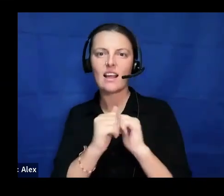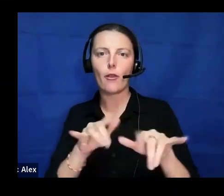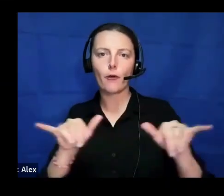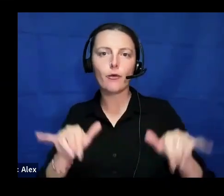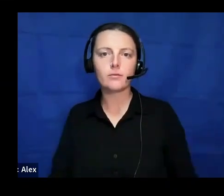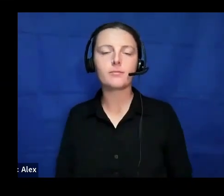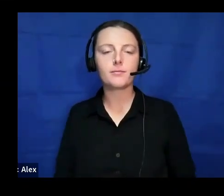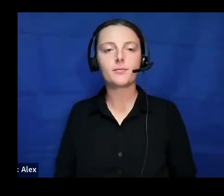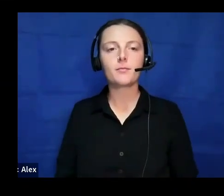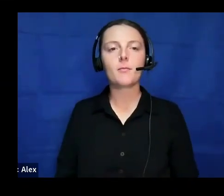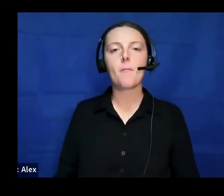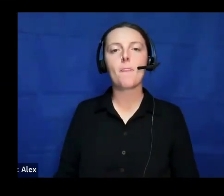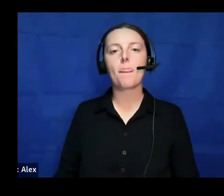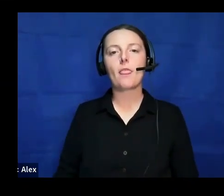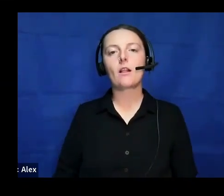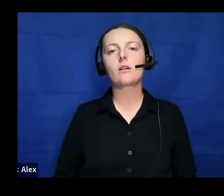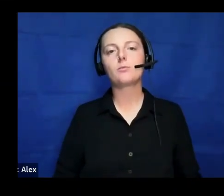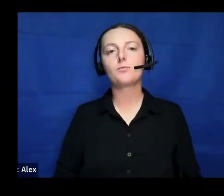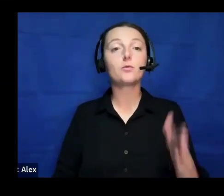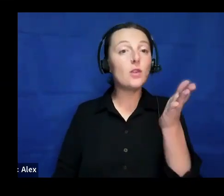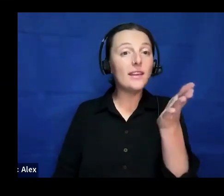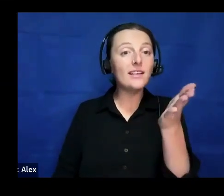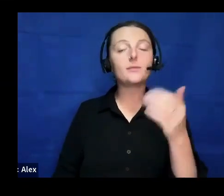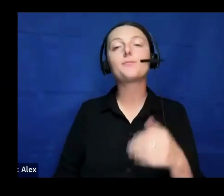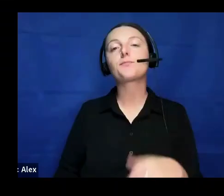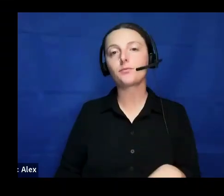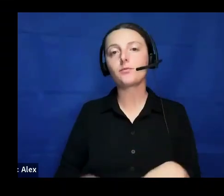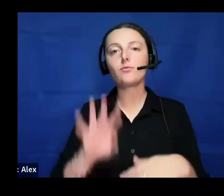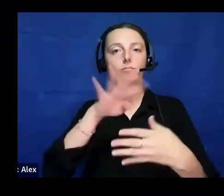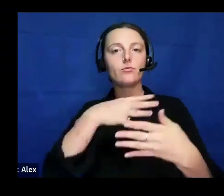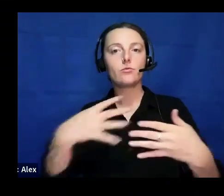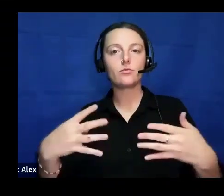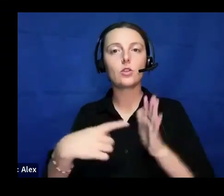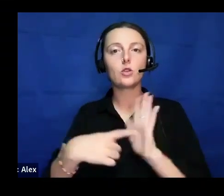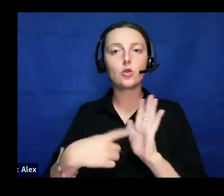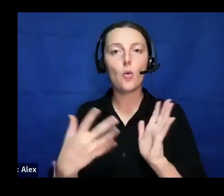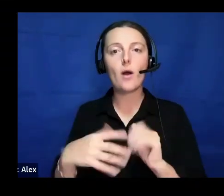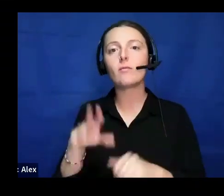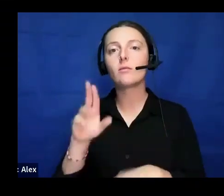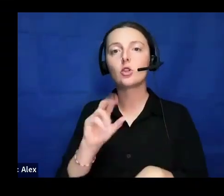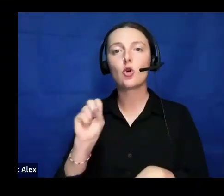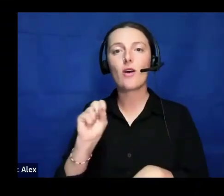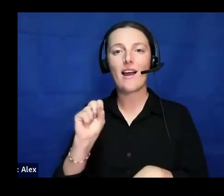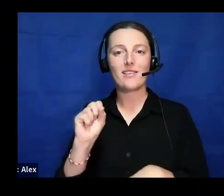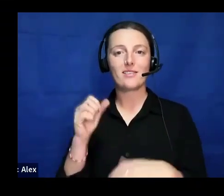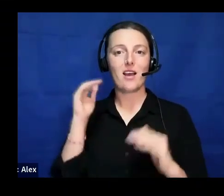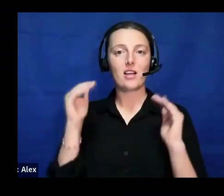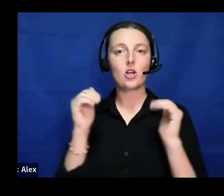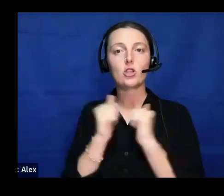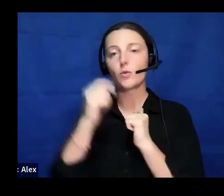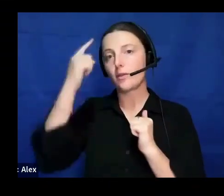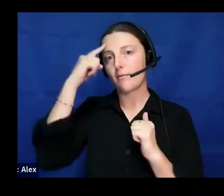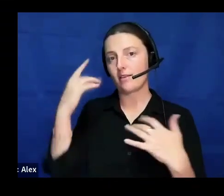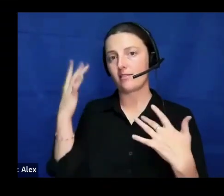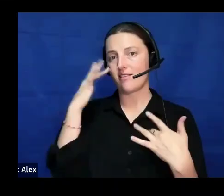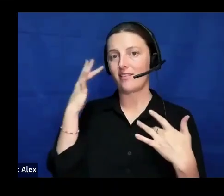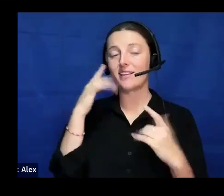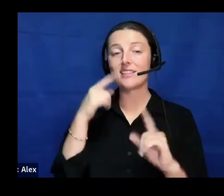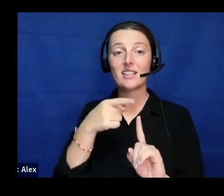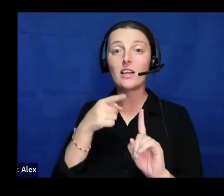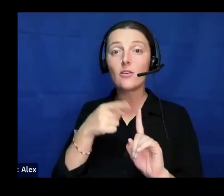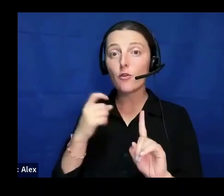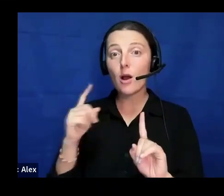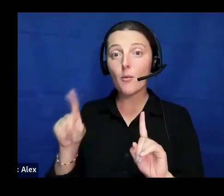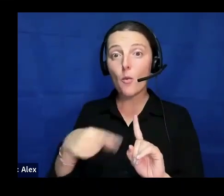So this right here is depicting US adults with a mental illness. And this is from 2025.